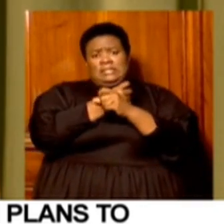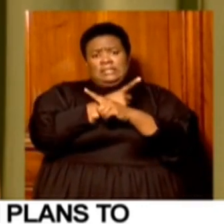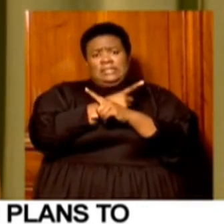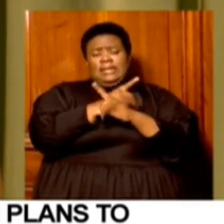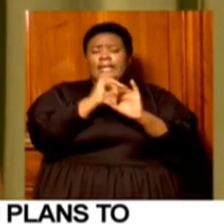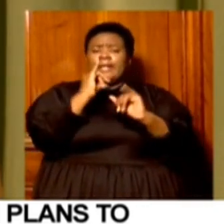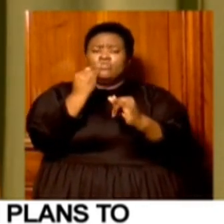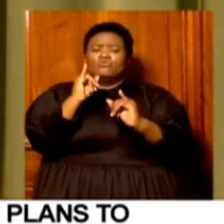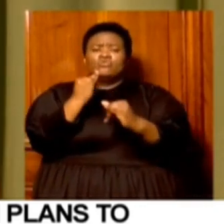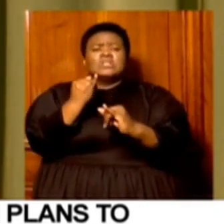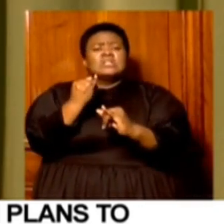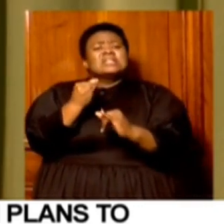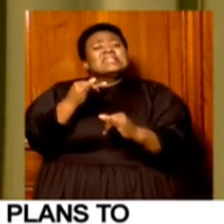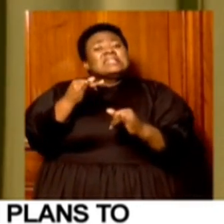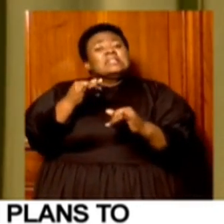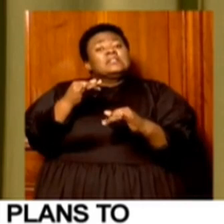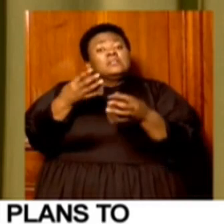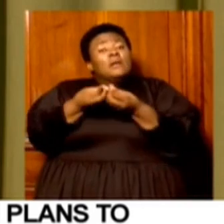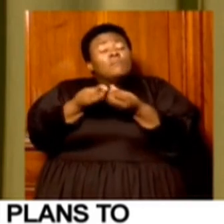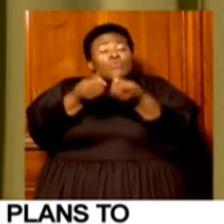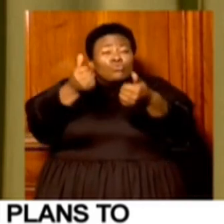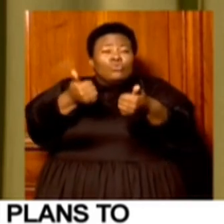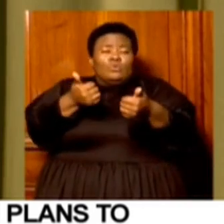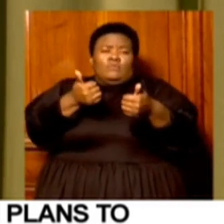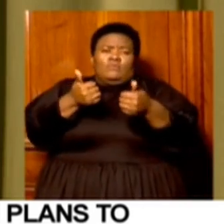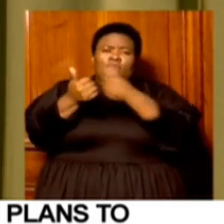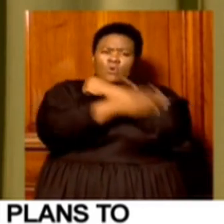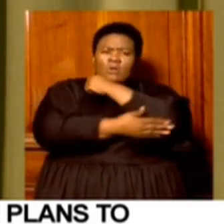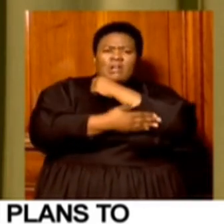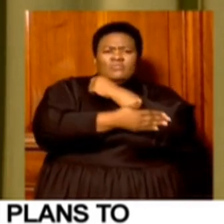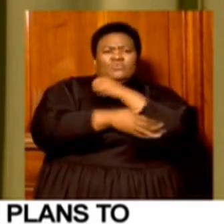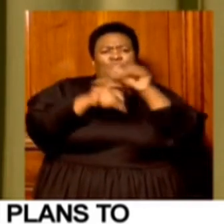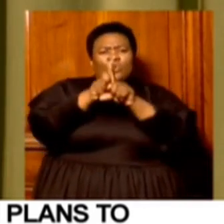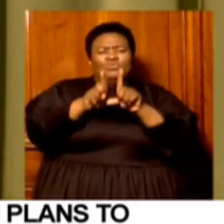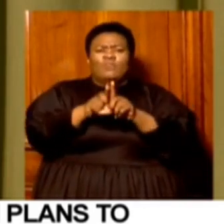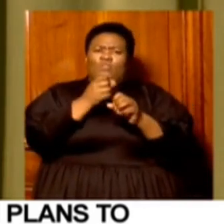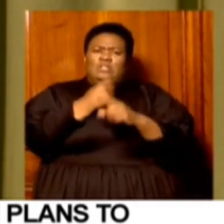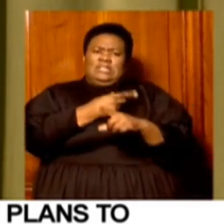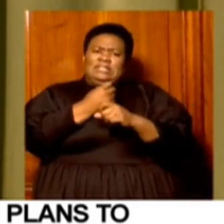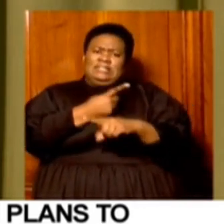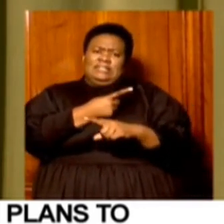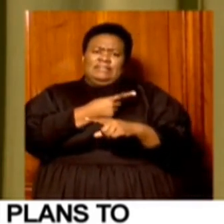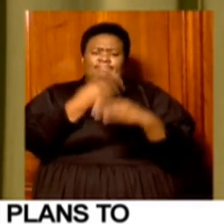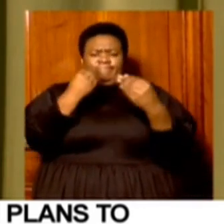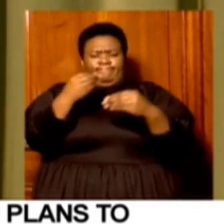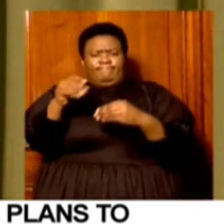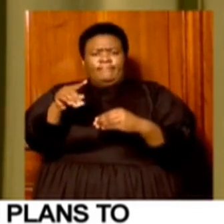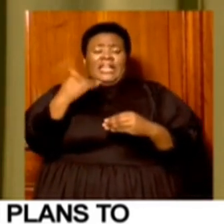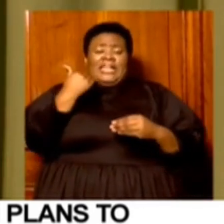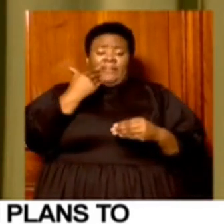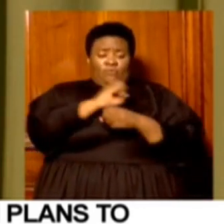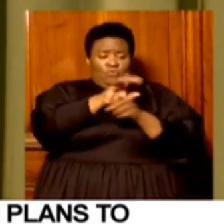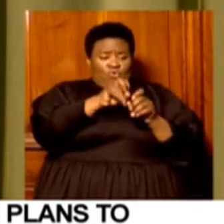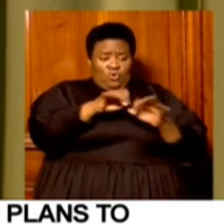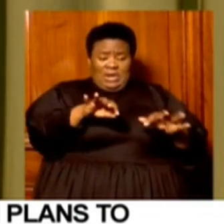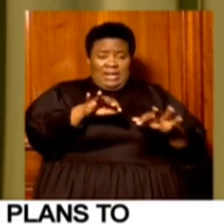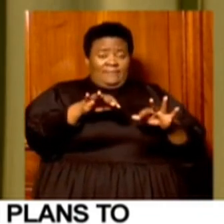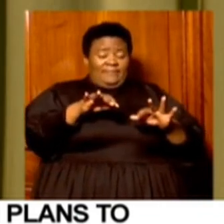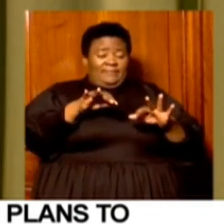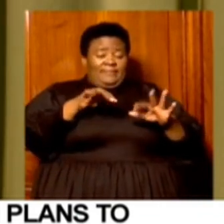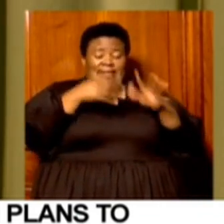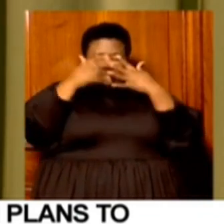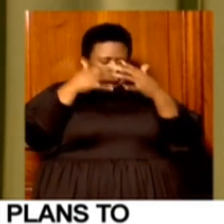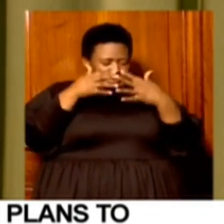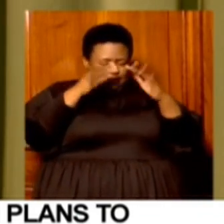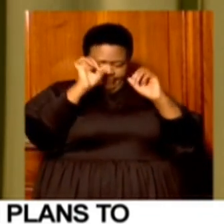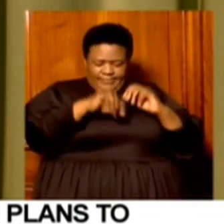very good for the country that is coming and for the taxi industry. And if COVID-19 has been anything to go by,